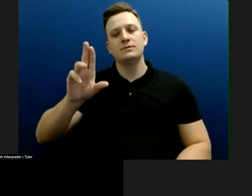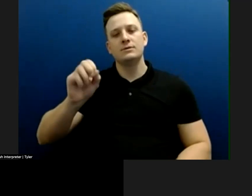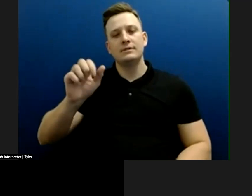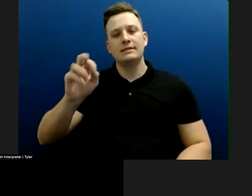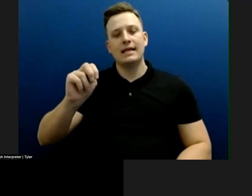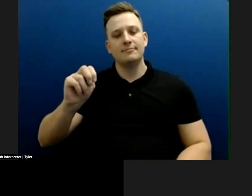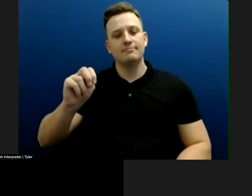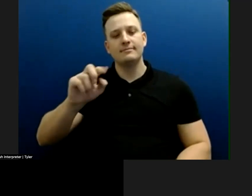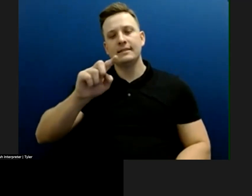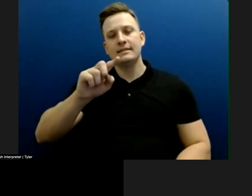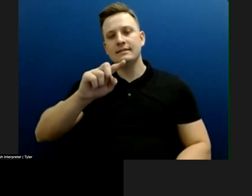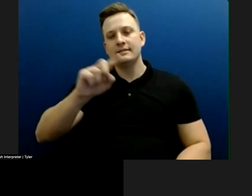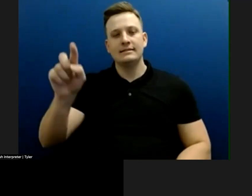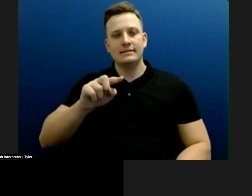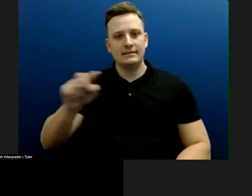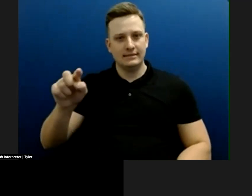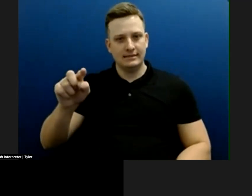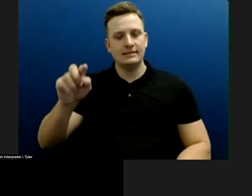Zeedyk. That's